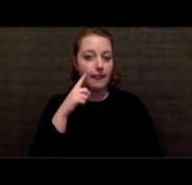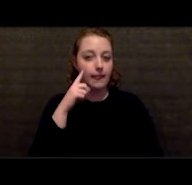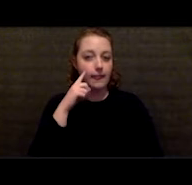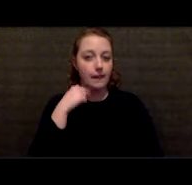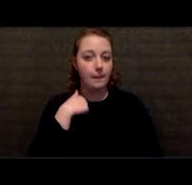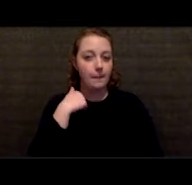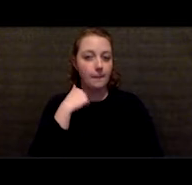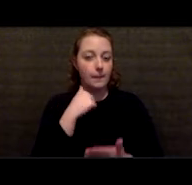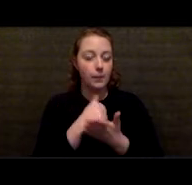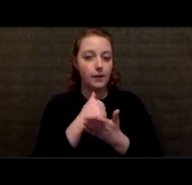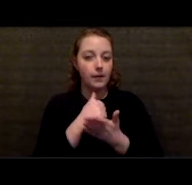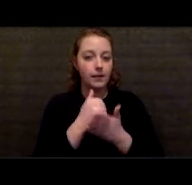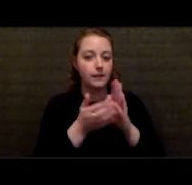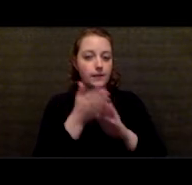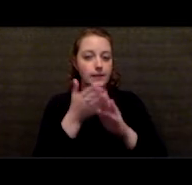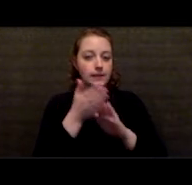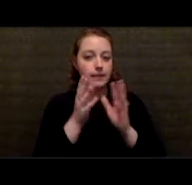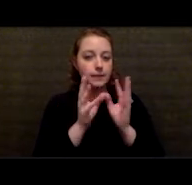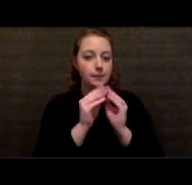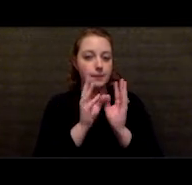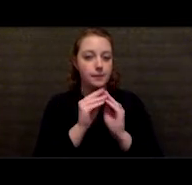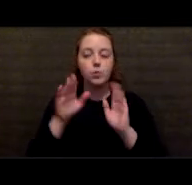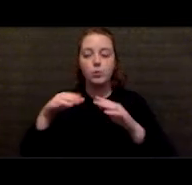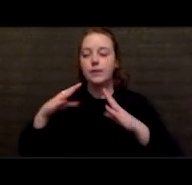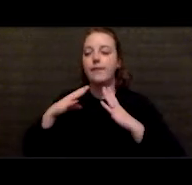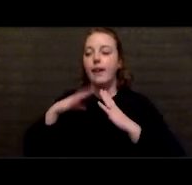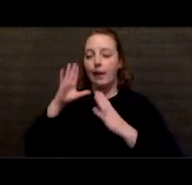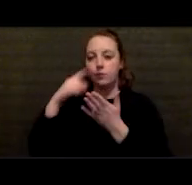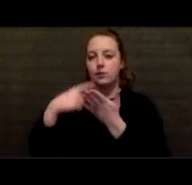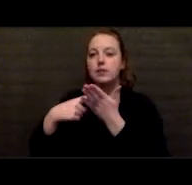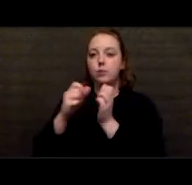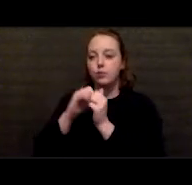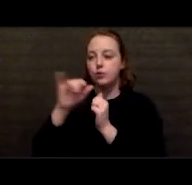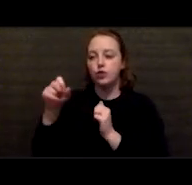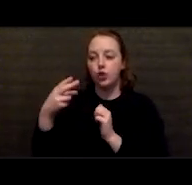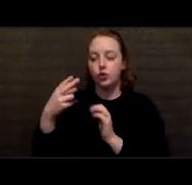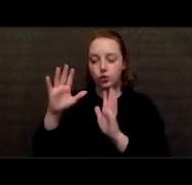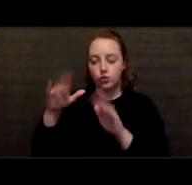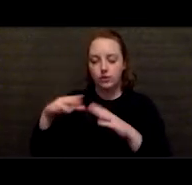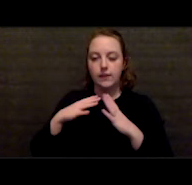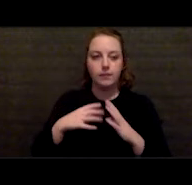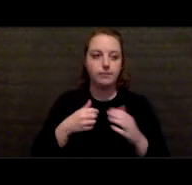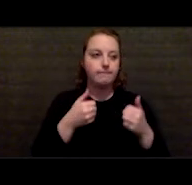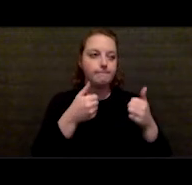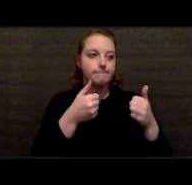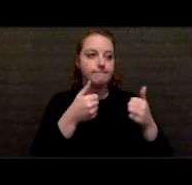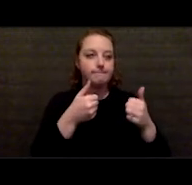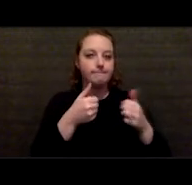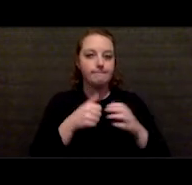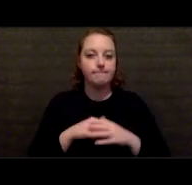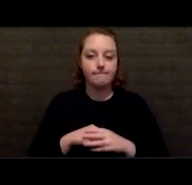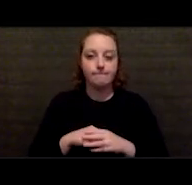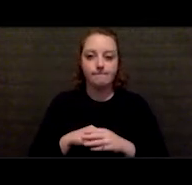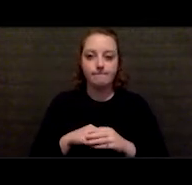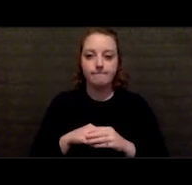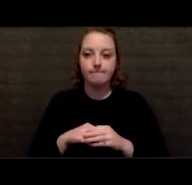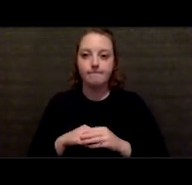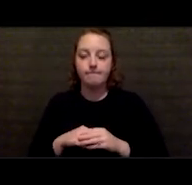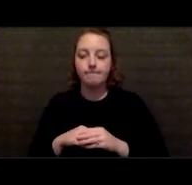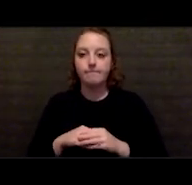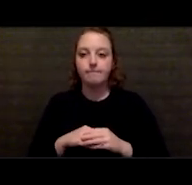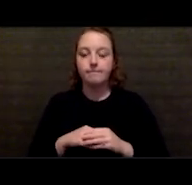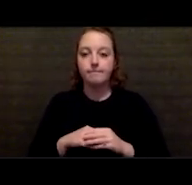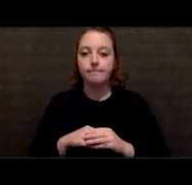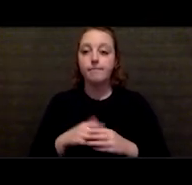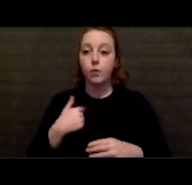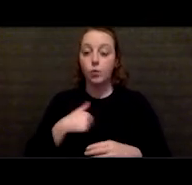all. That's fine. I'll talk to Josh about it. Thank you. Okay, that'd be great. Okay.